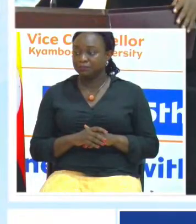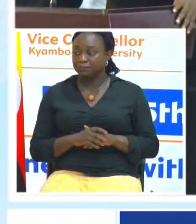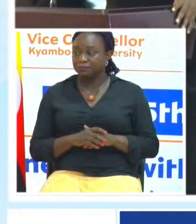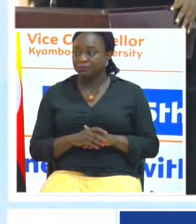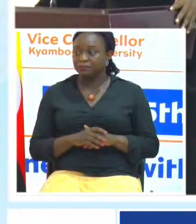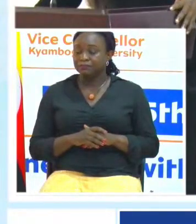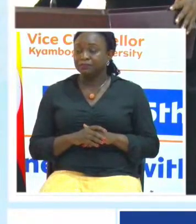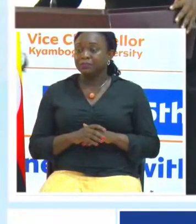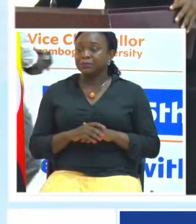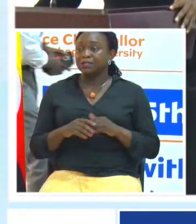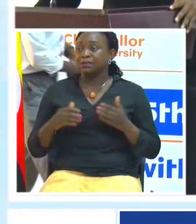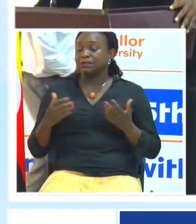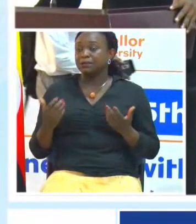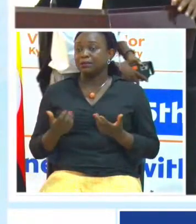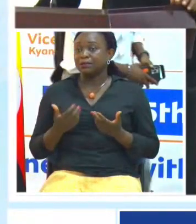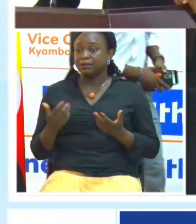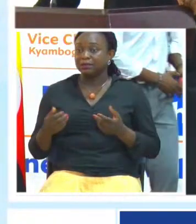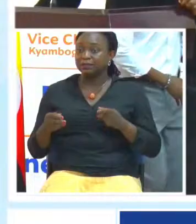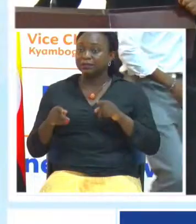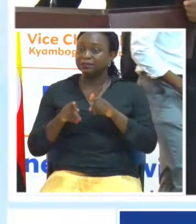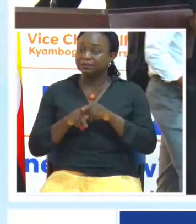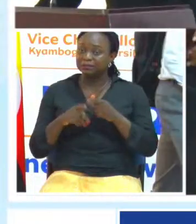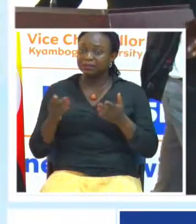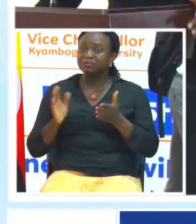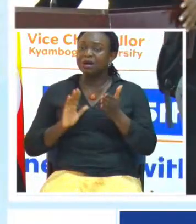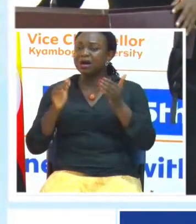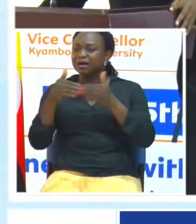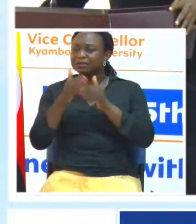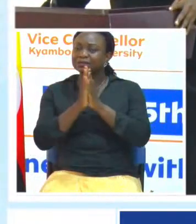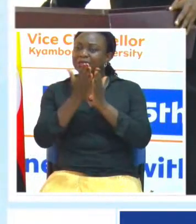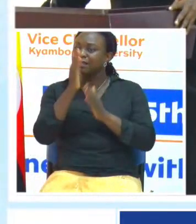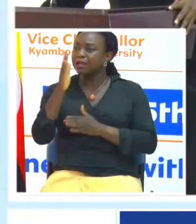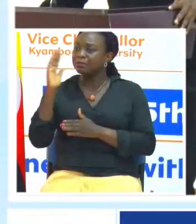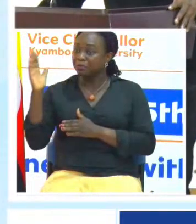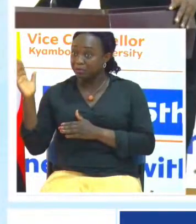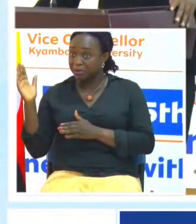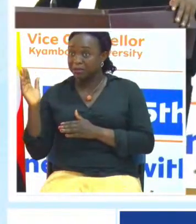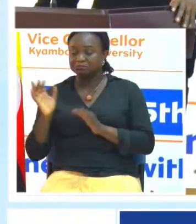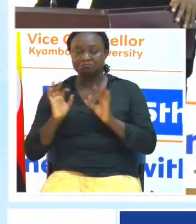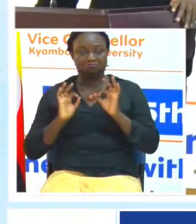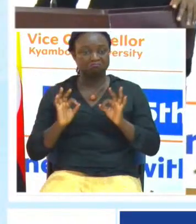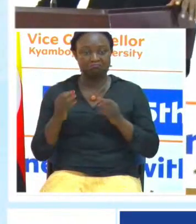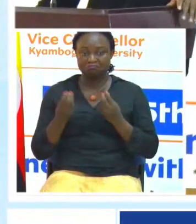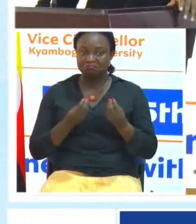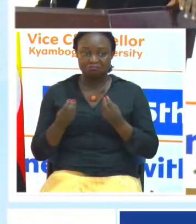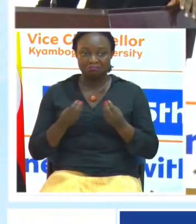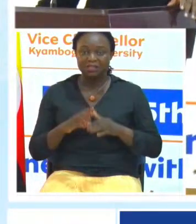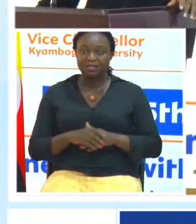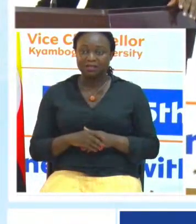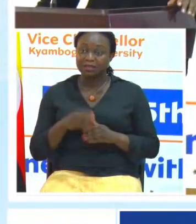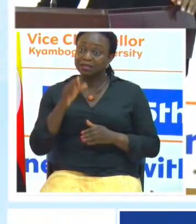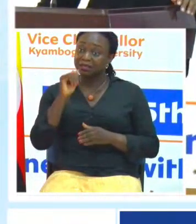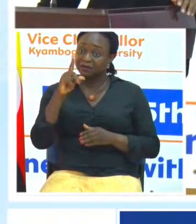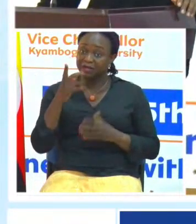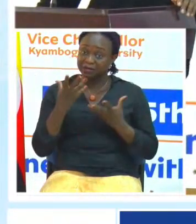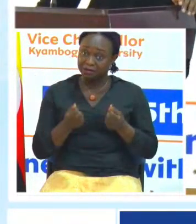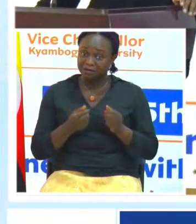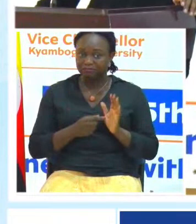We can also share that the library access has been is so long as you have your